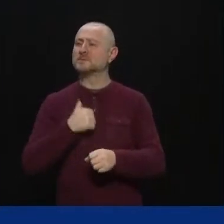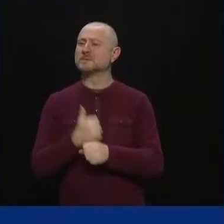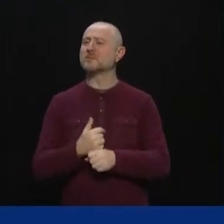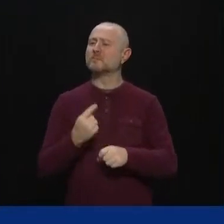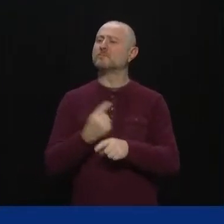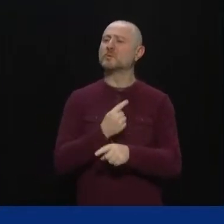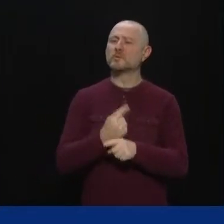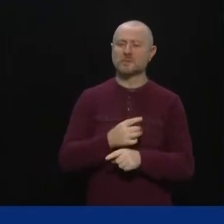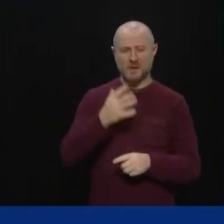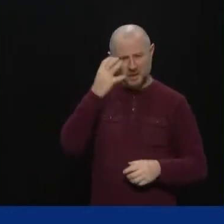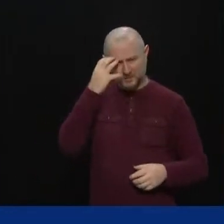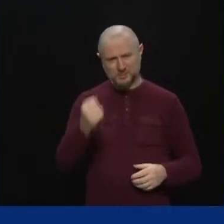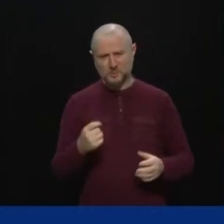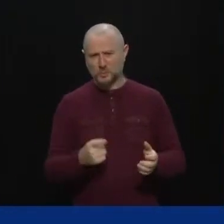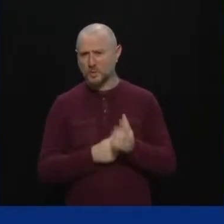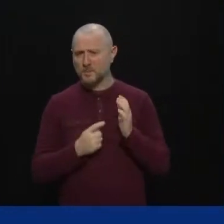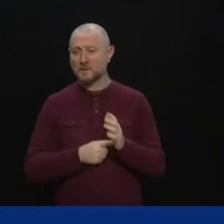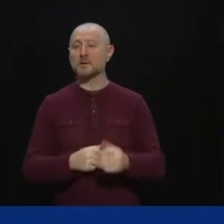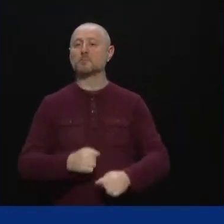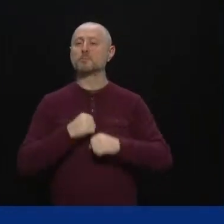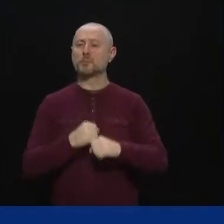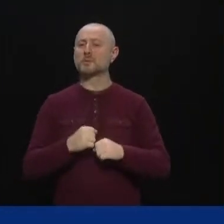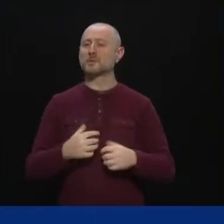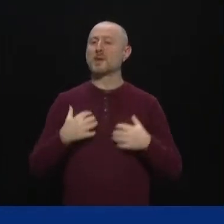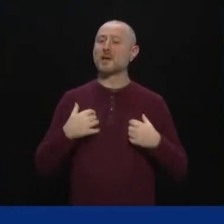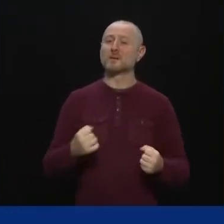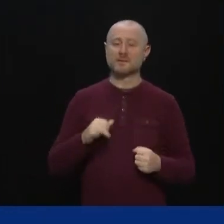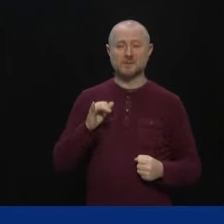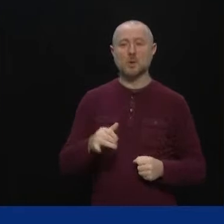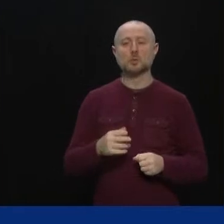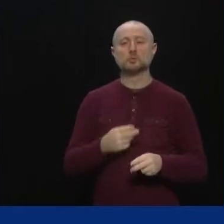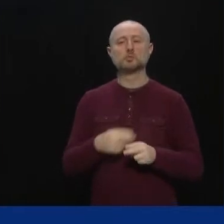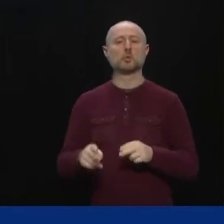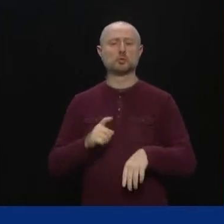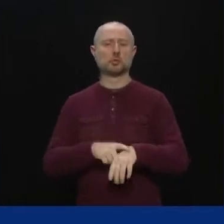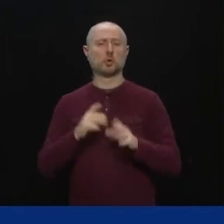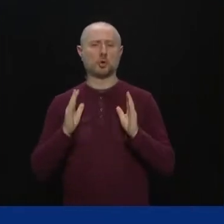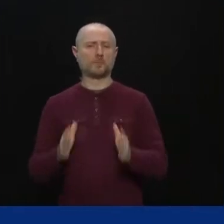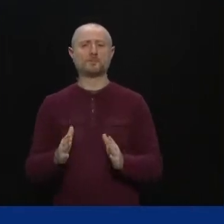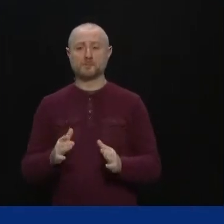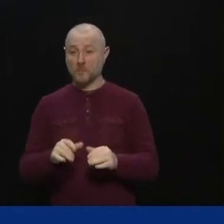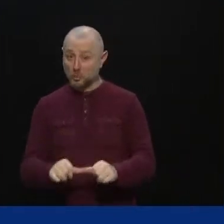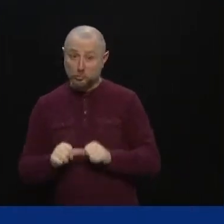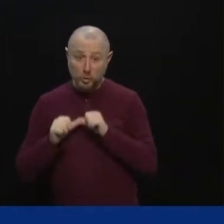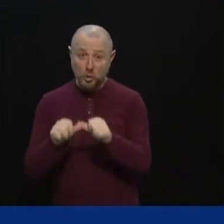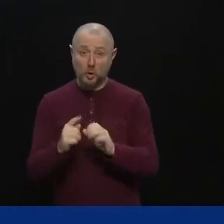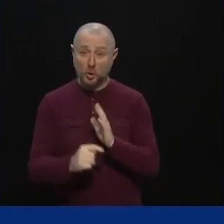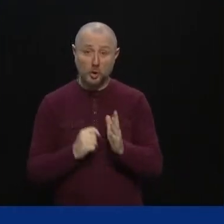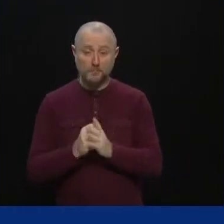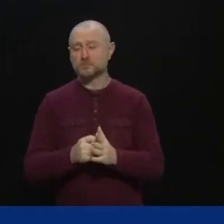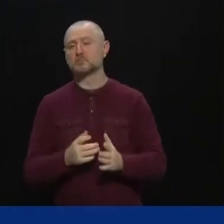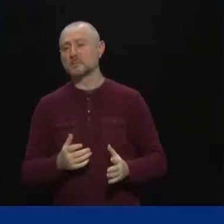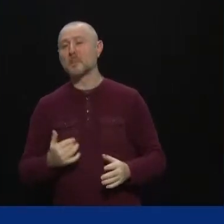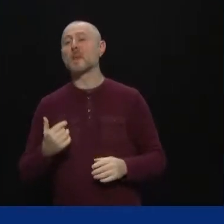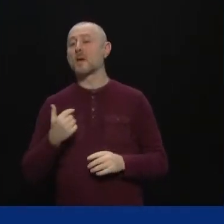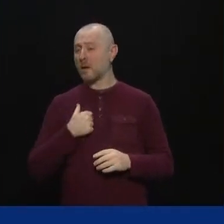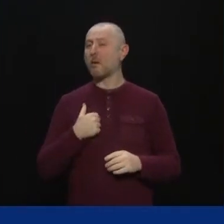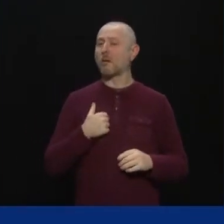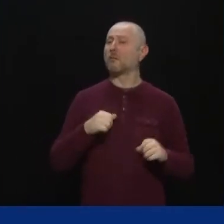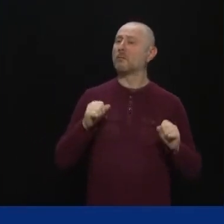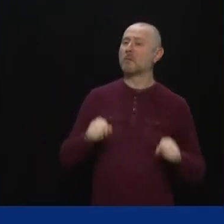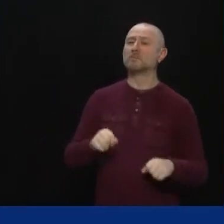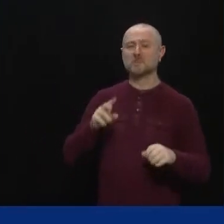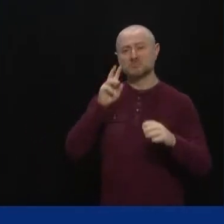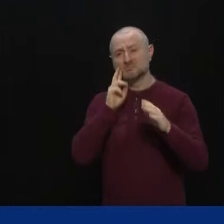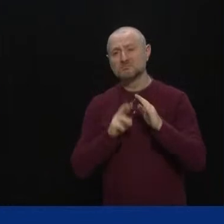protect the health, but they are all short term. And I cannot stand here today because I don't have the knowledge right now of